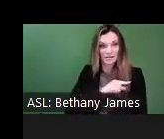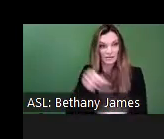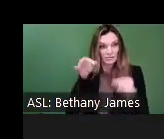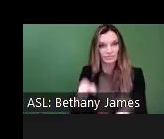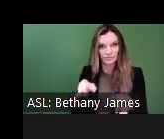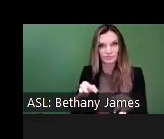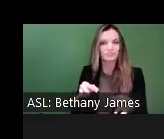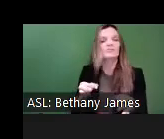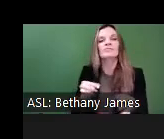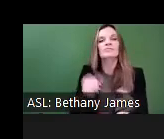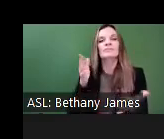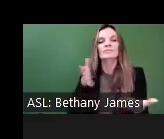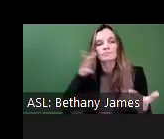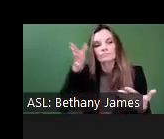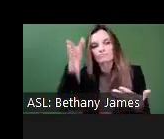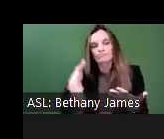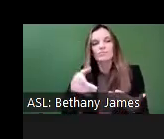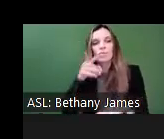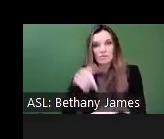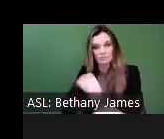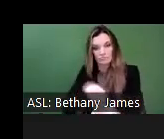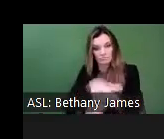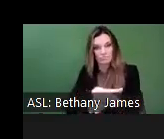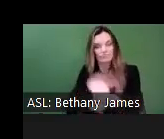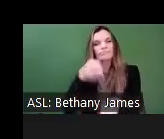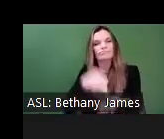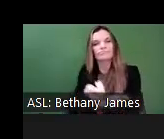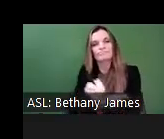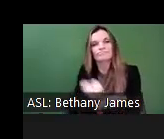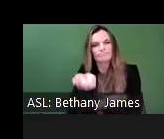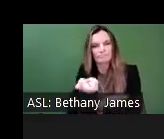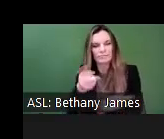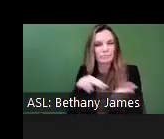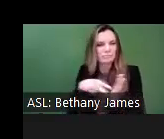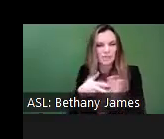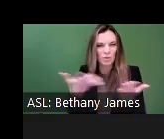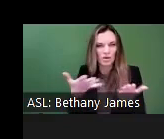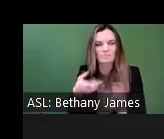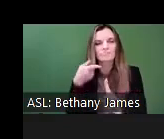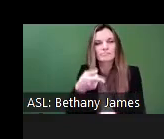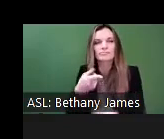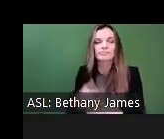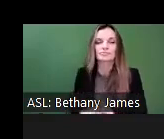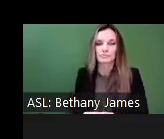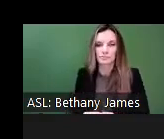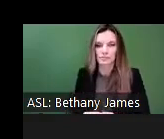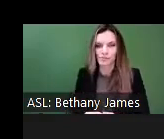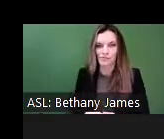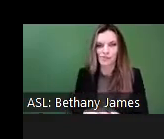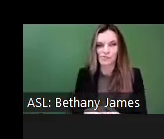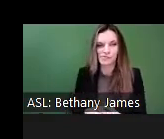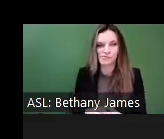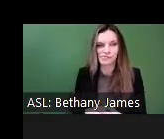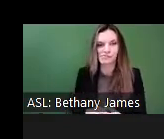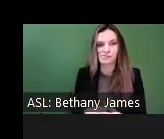it was taken off their record. A lot of these include people who participated in what's